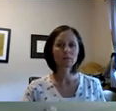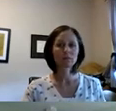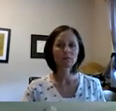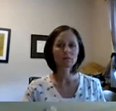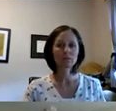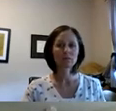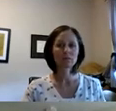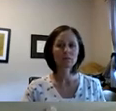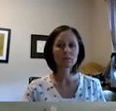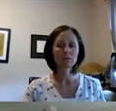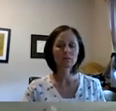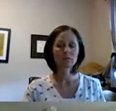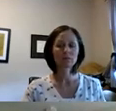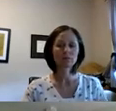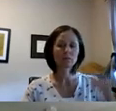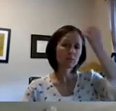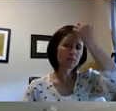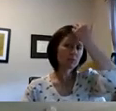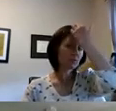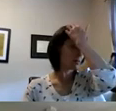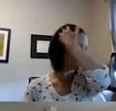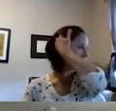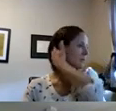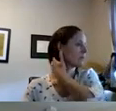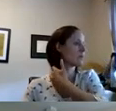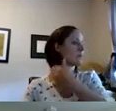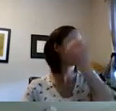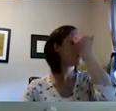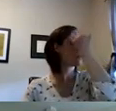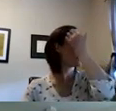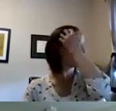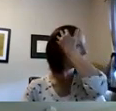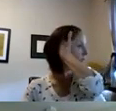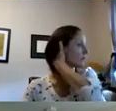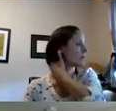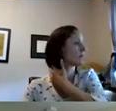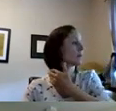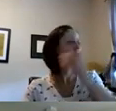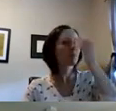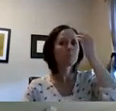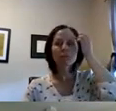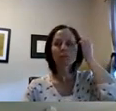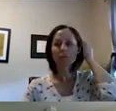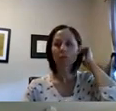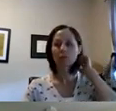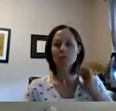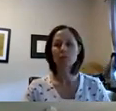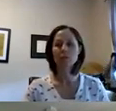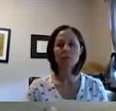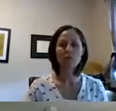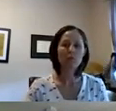to be either answered live or answer those by text. And as we take Q&A breaks, I'll make sure to share all those questions with the Arts Council